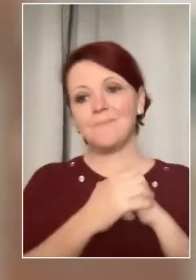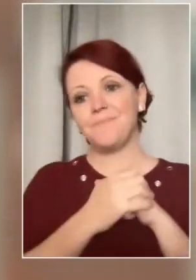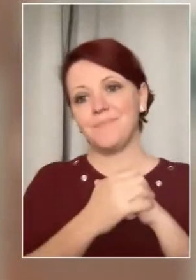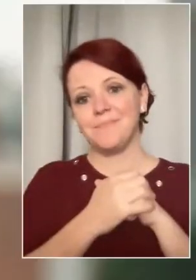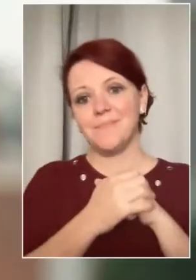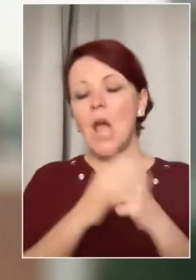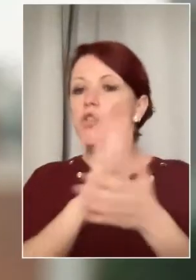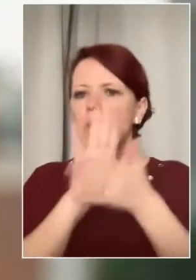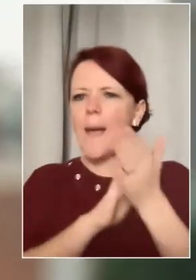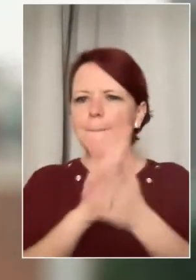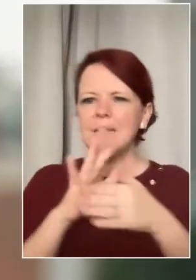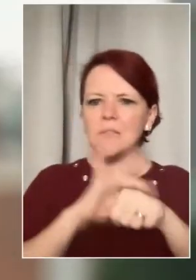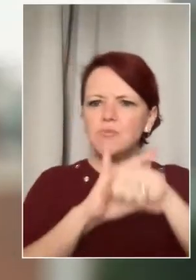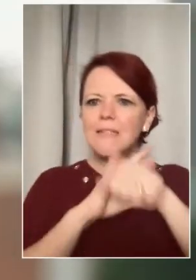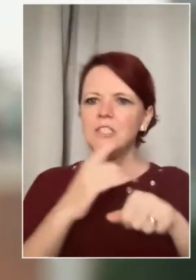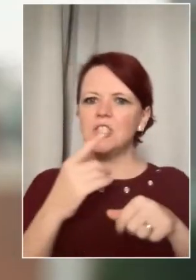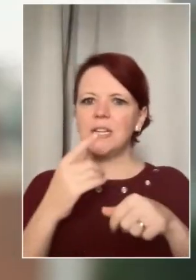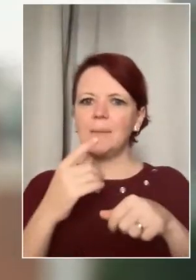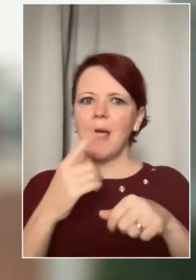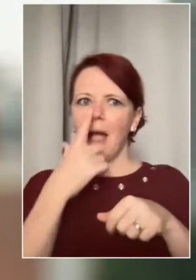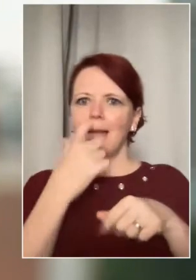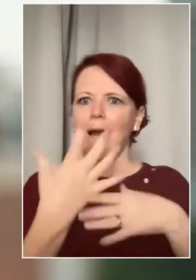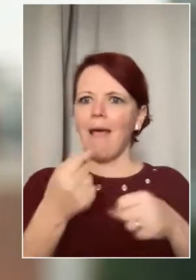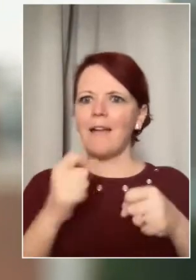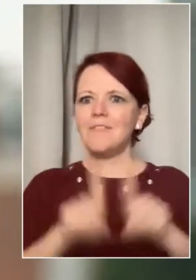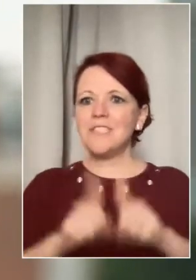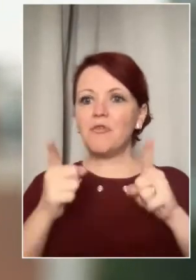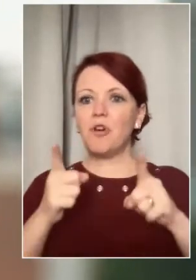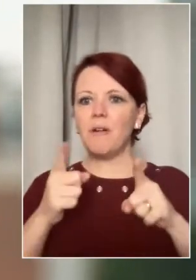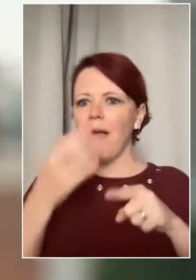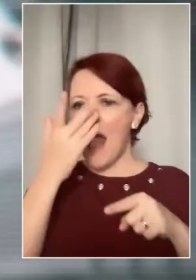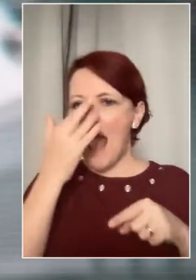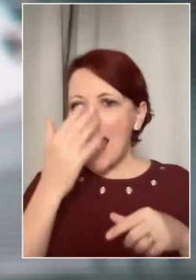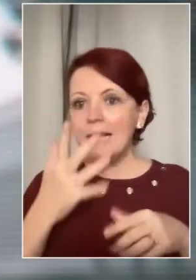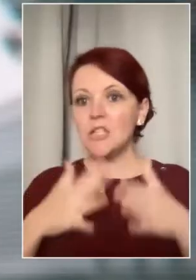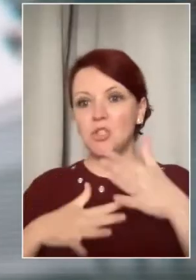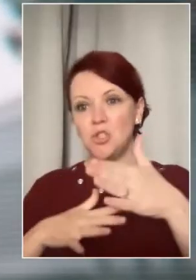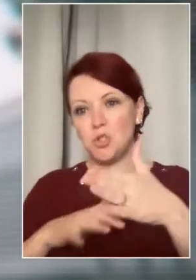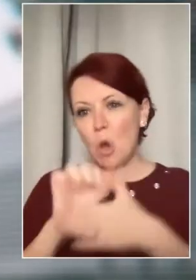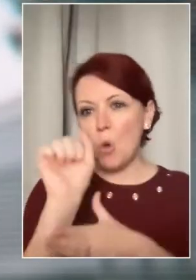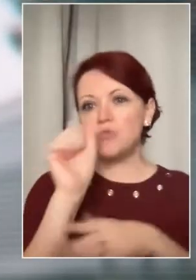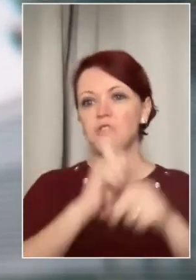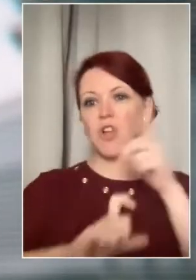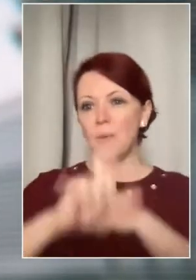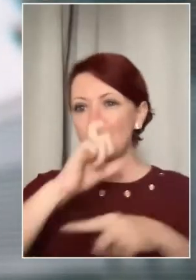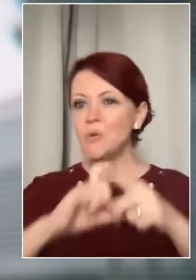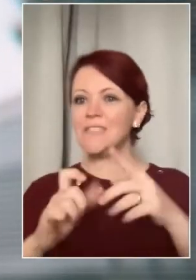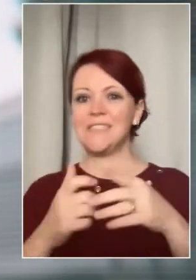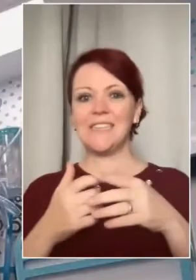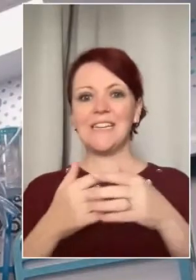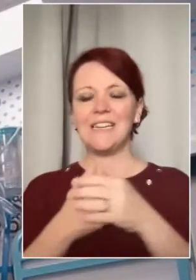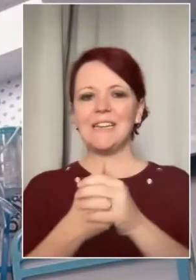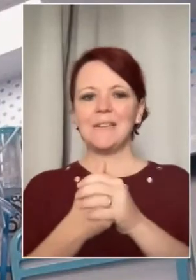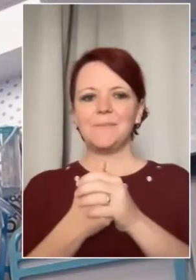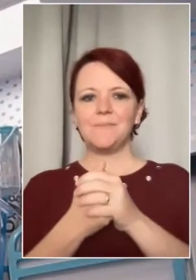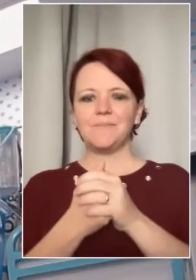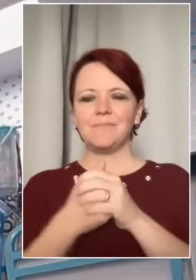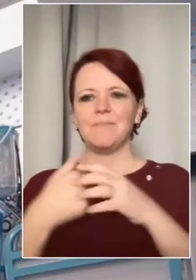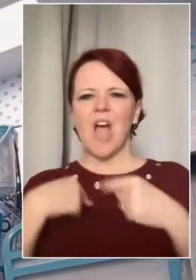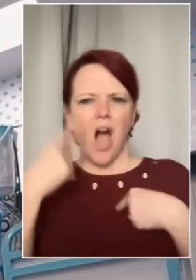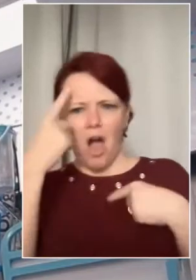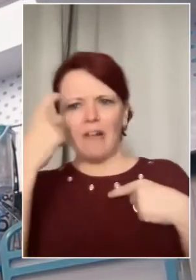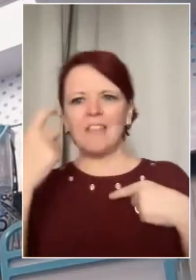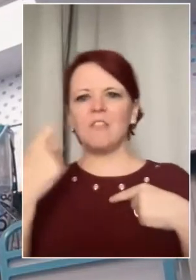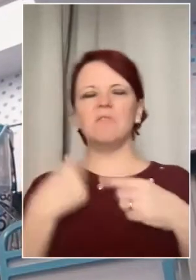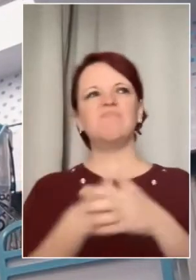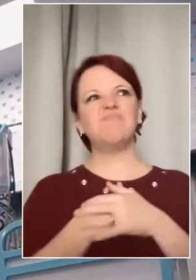different walks of life, different cultures, different ages. It's open to absolutely everybody. It was kind of treated like a final resort. And if I knew back